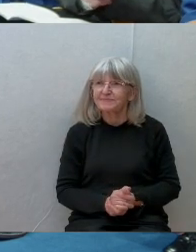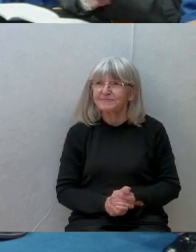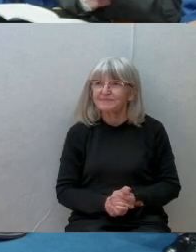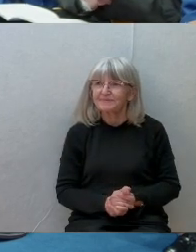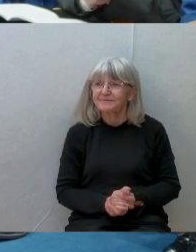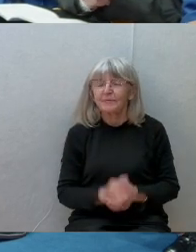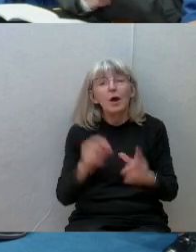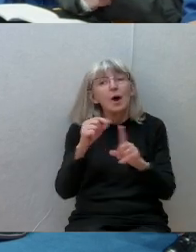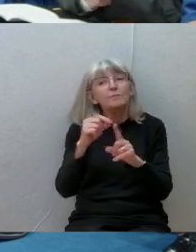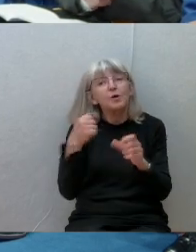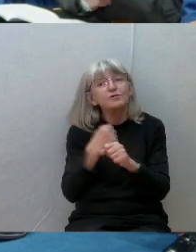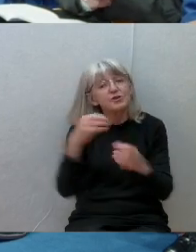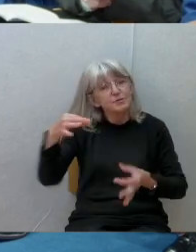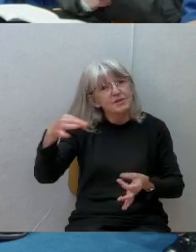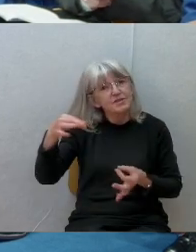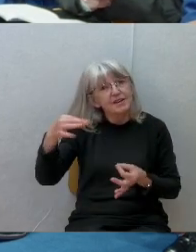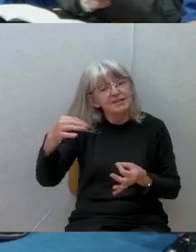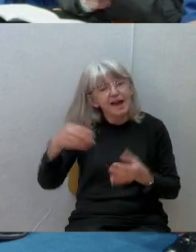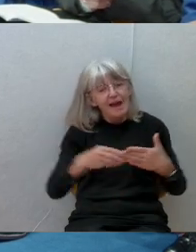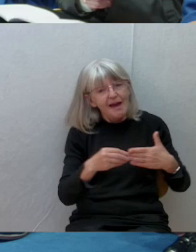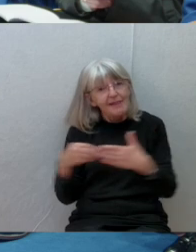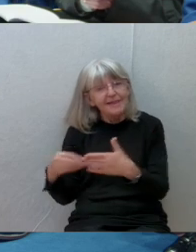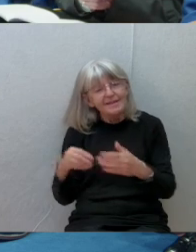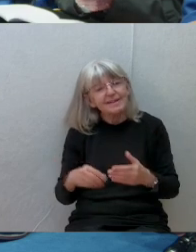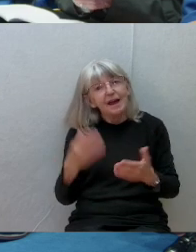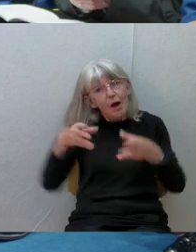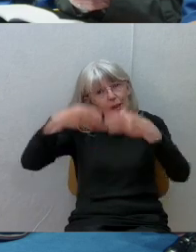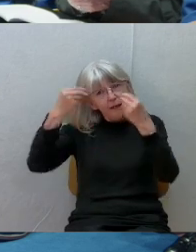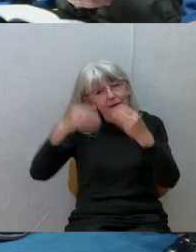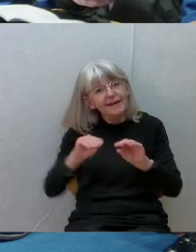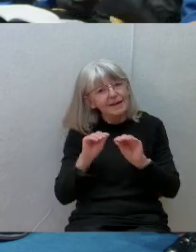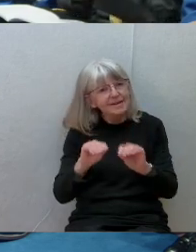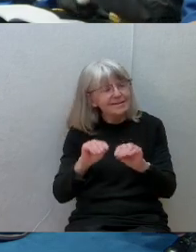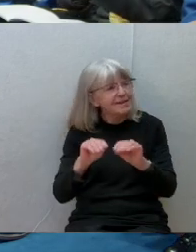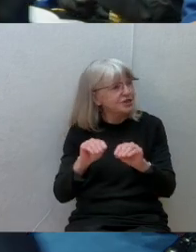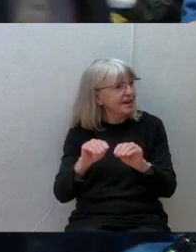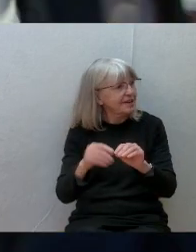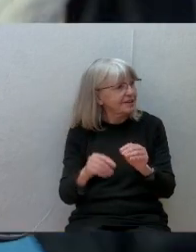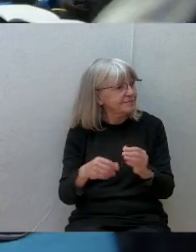For the Postgraduate Certificate in Leading Learning and Teaching, Diana Issa.